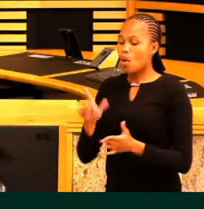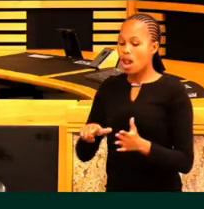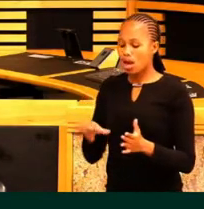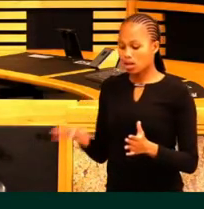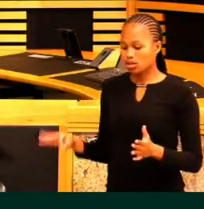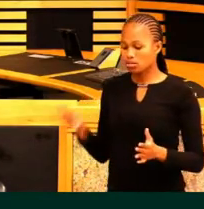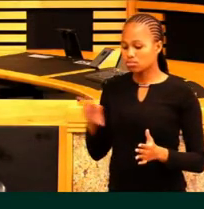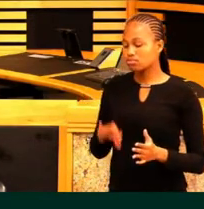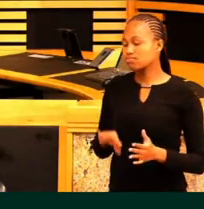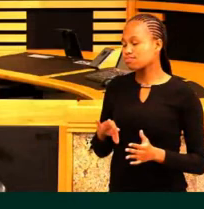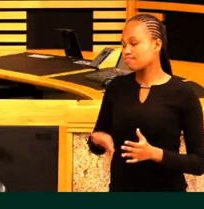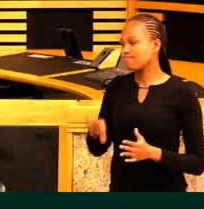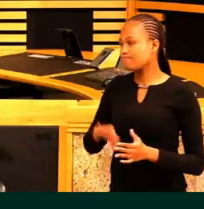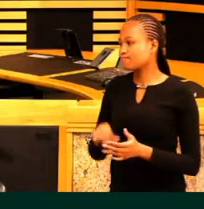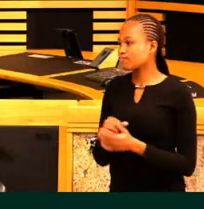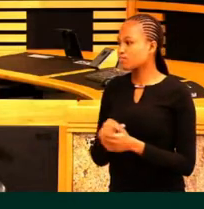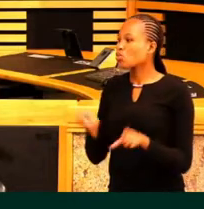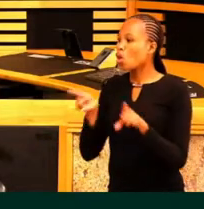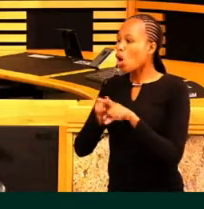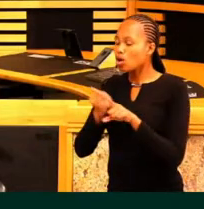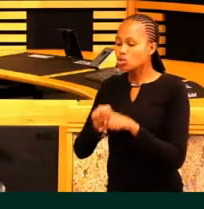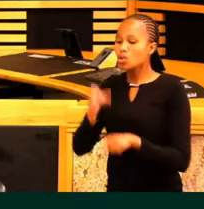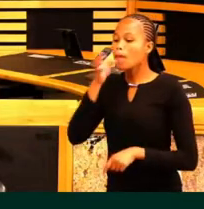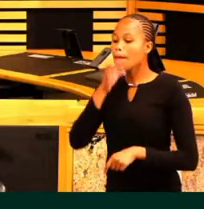and also inside